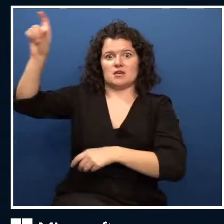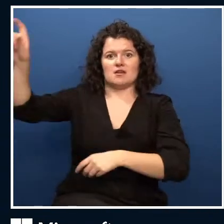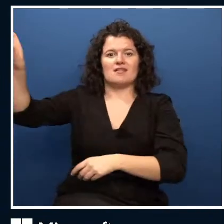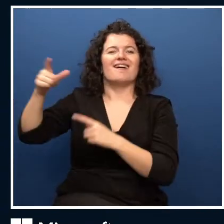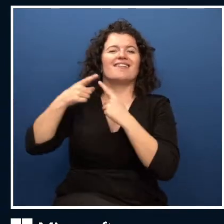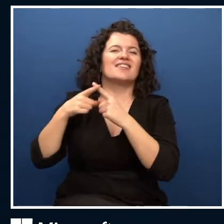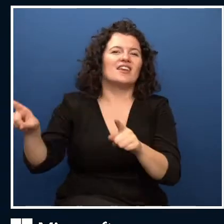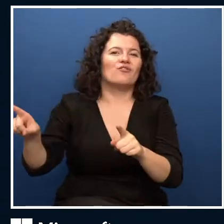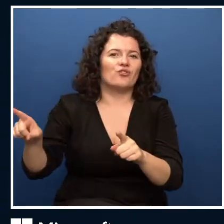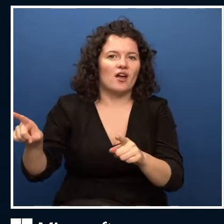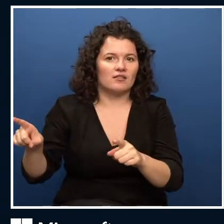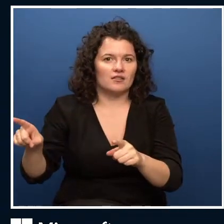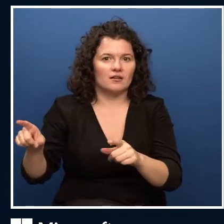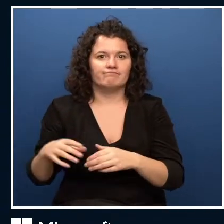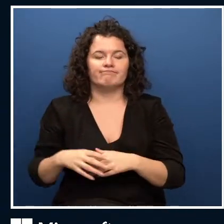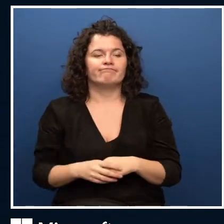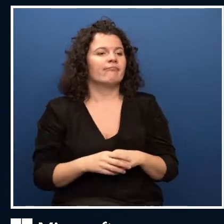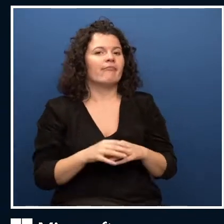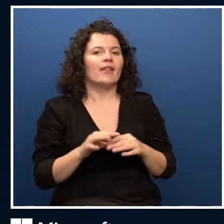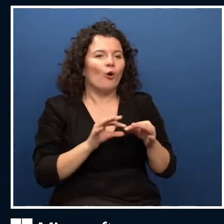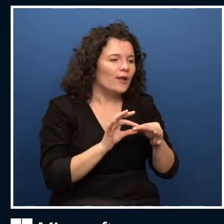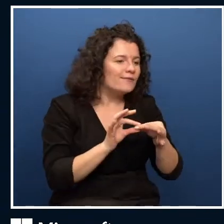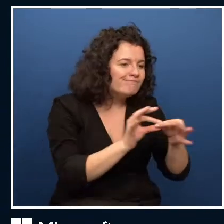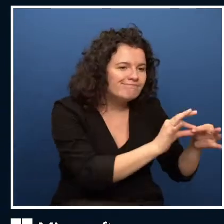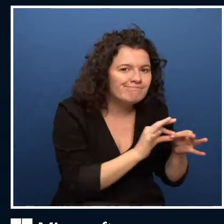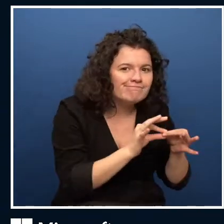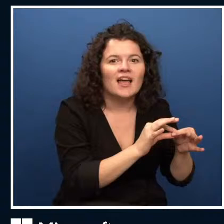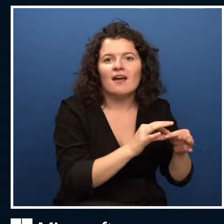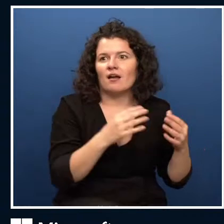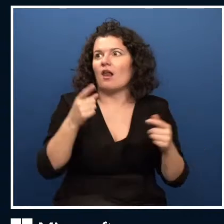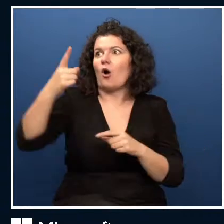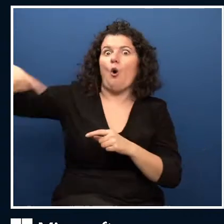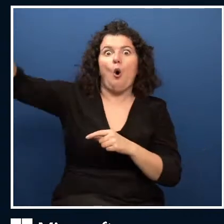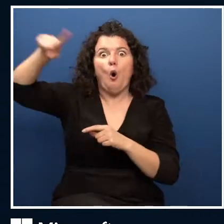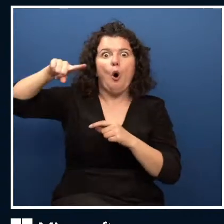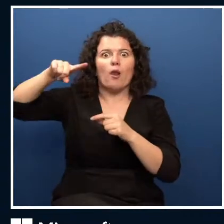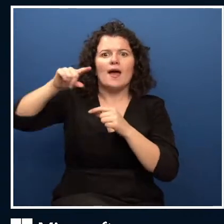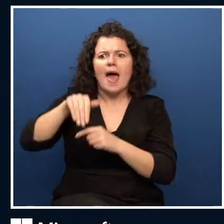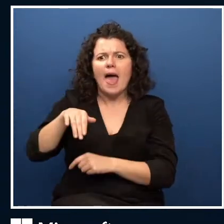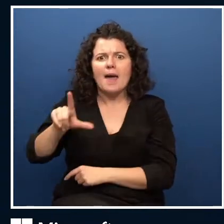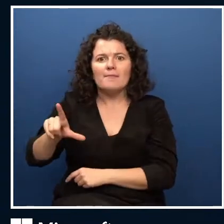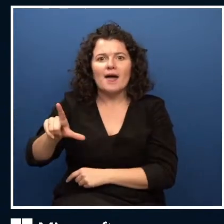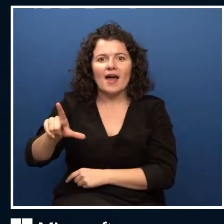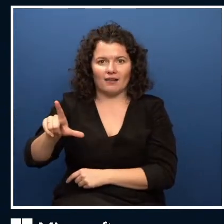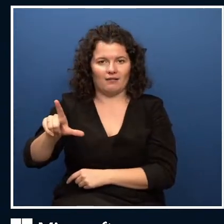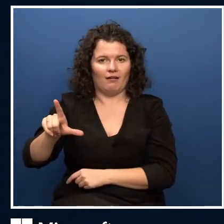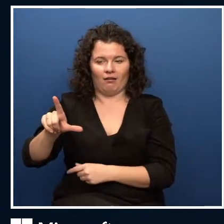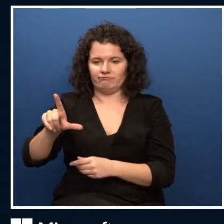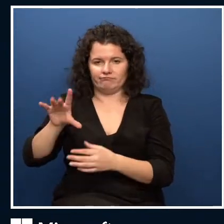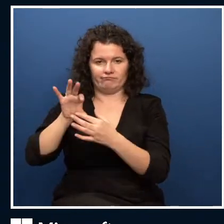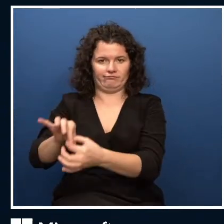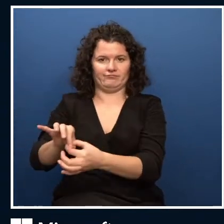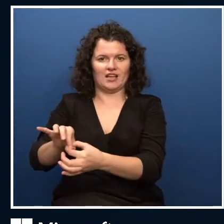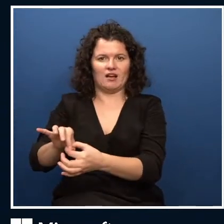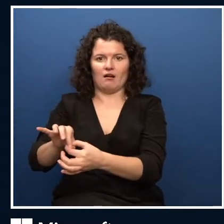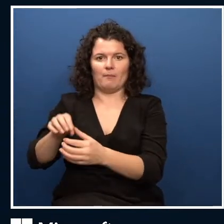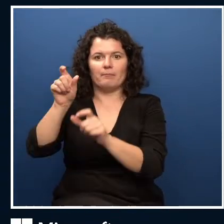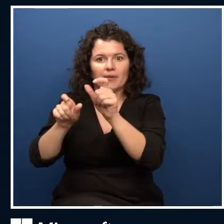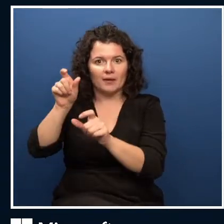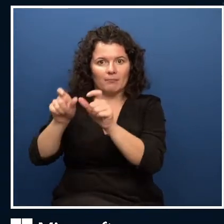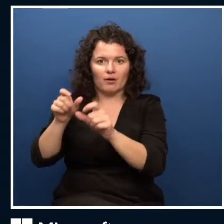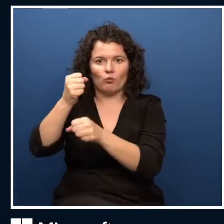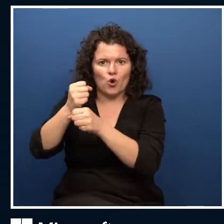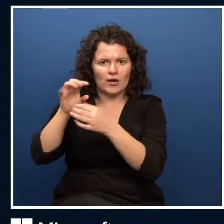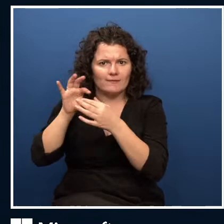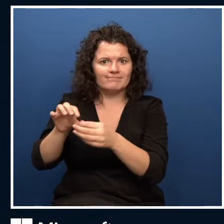everyone working in the kind of ML data science reign at a small firm, in the super big company, the